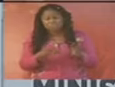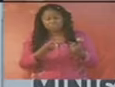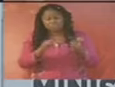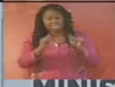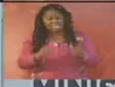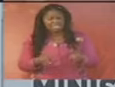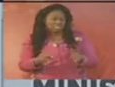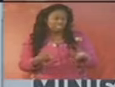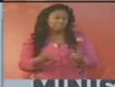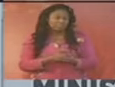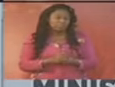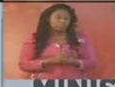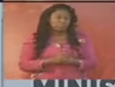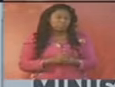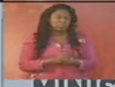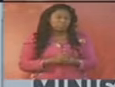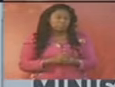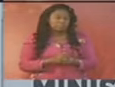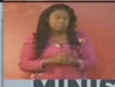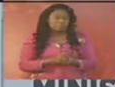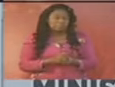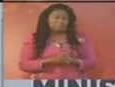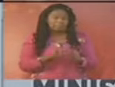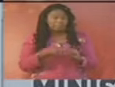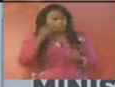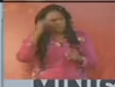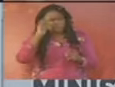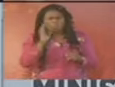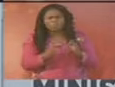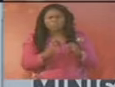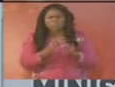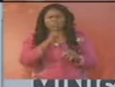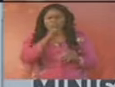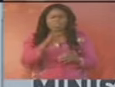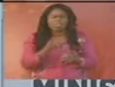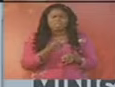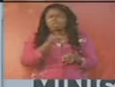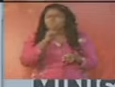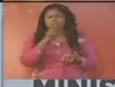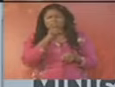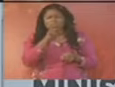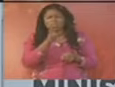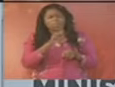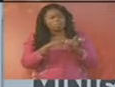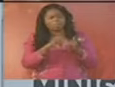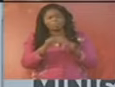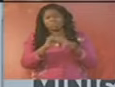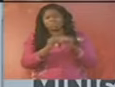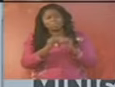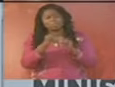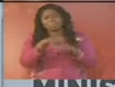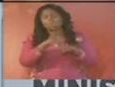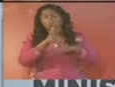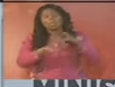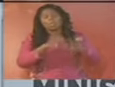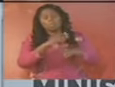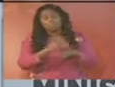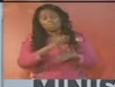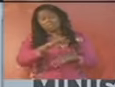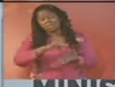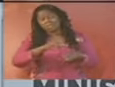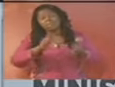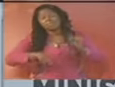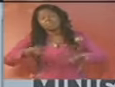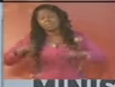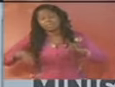point it will actually be able to eradicate a disease, that's the number that we are unsure about in the world. And it varies because of changes